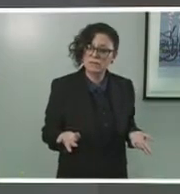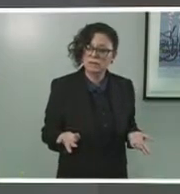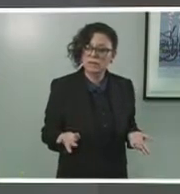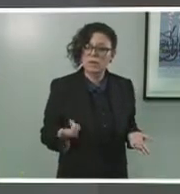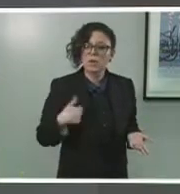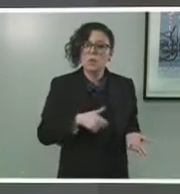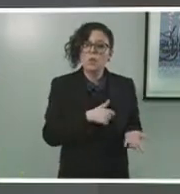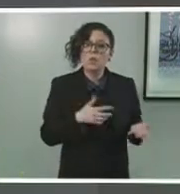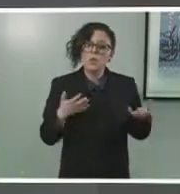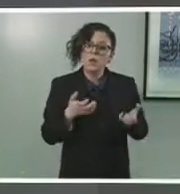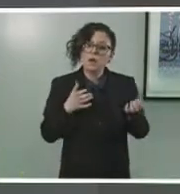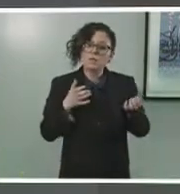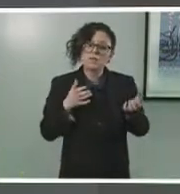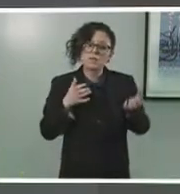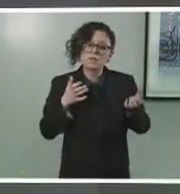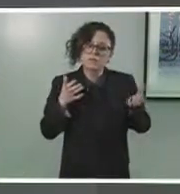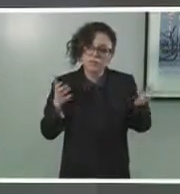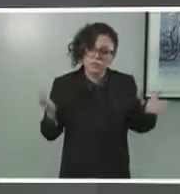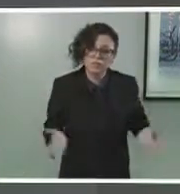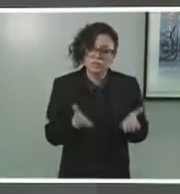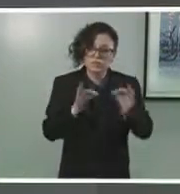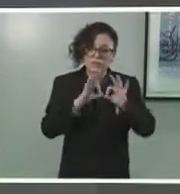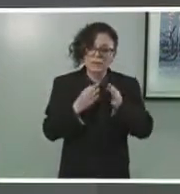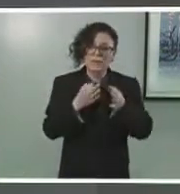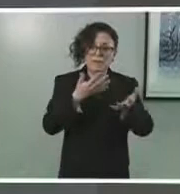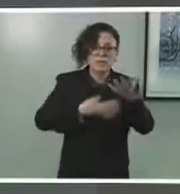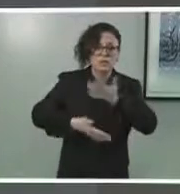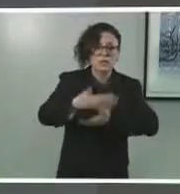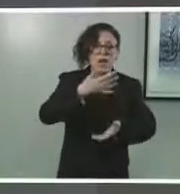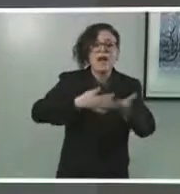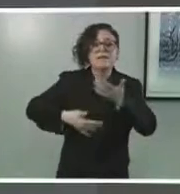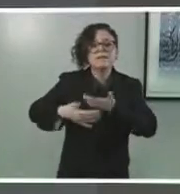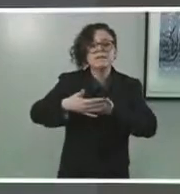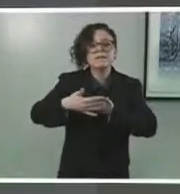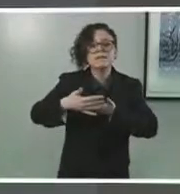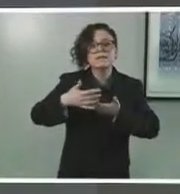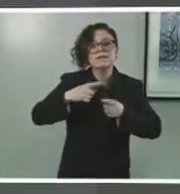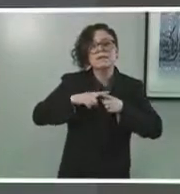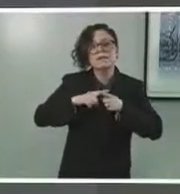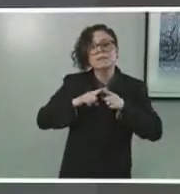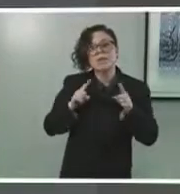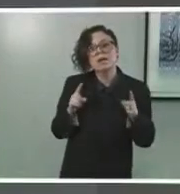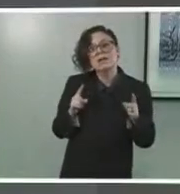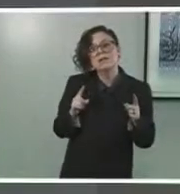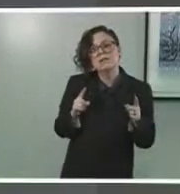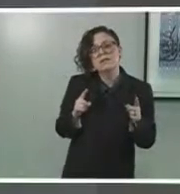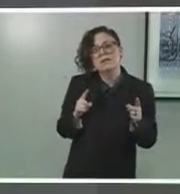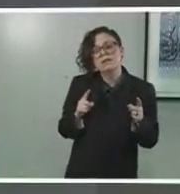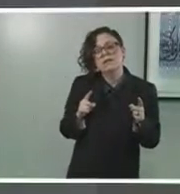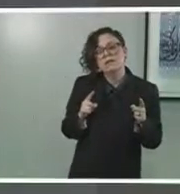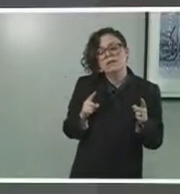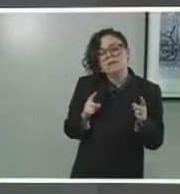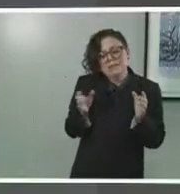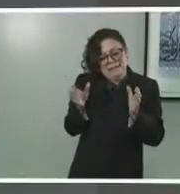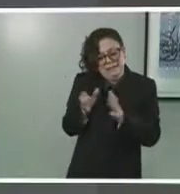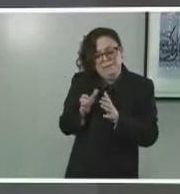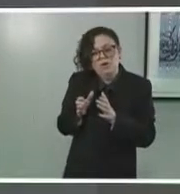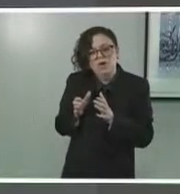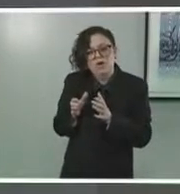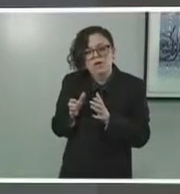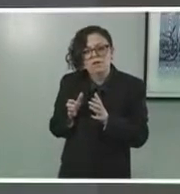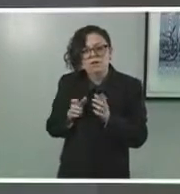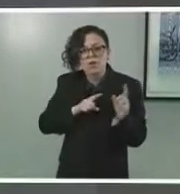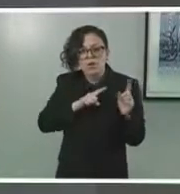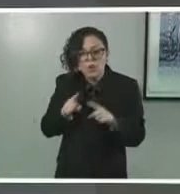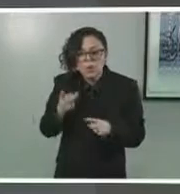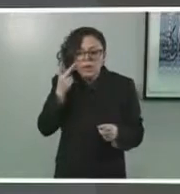encourage family members having interaction so long as they keep it small. I mean, going to see